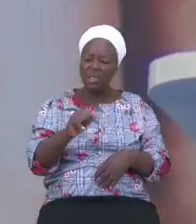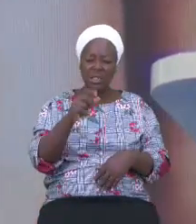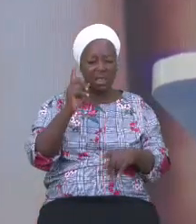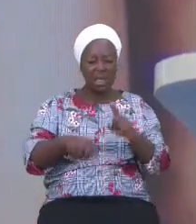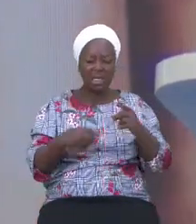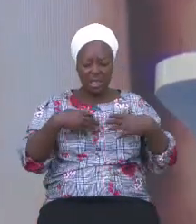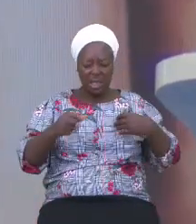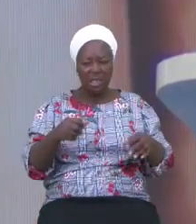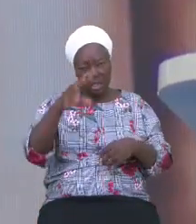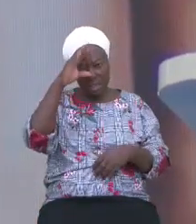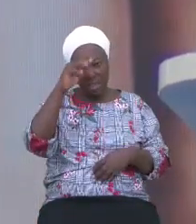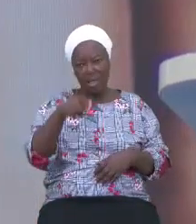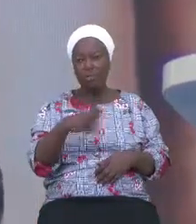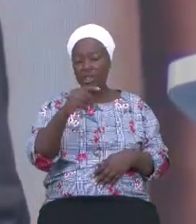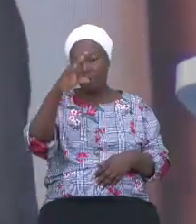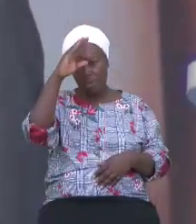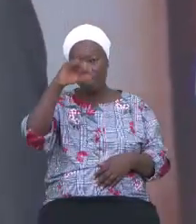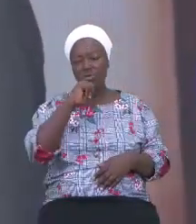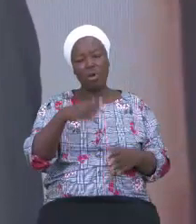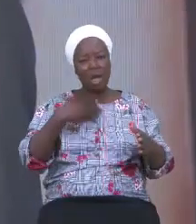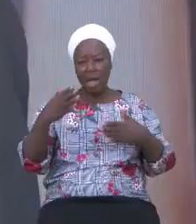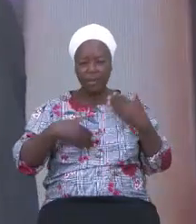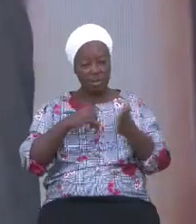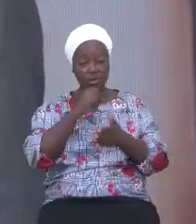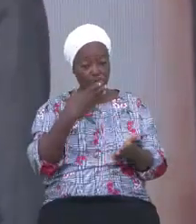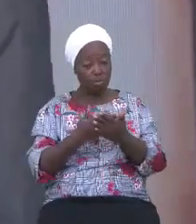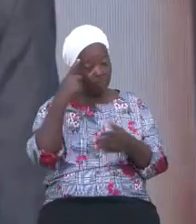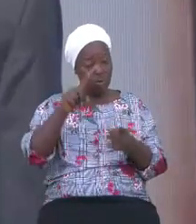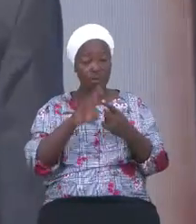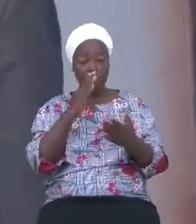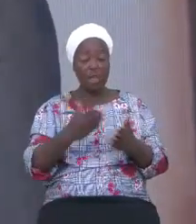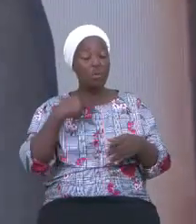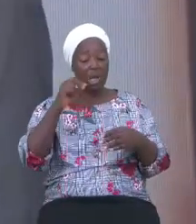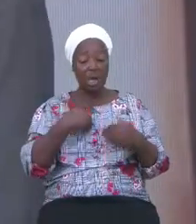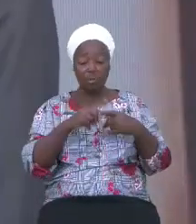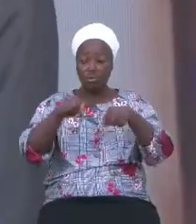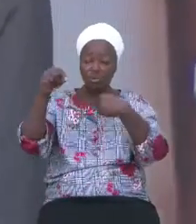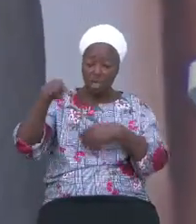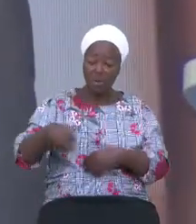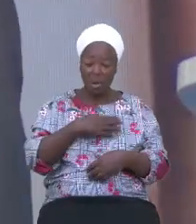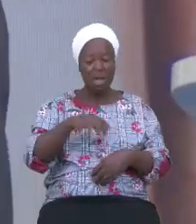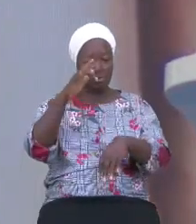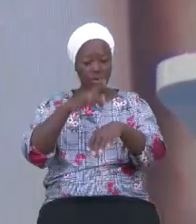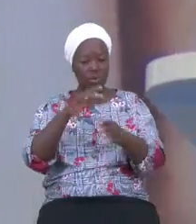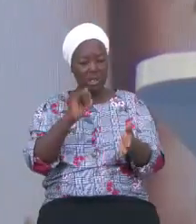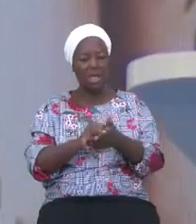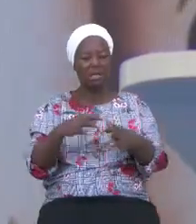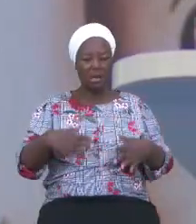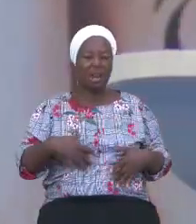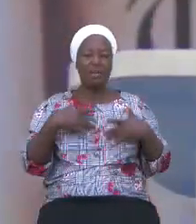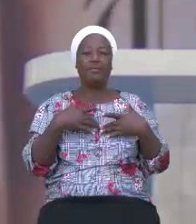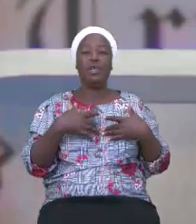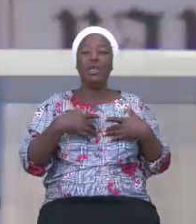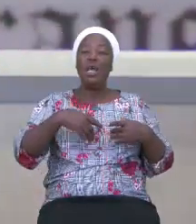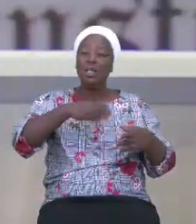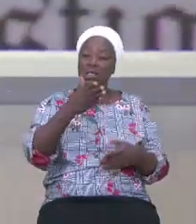him. The man is sorrowful. It's not good for you to be here. We need to go down and touch that life. There